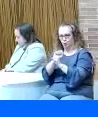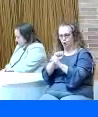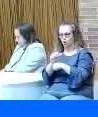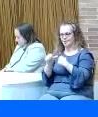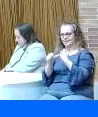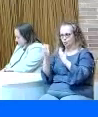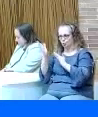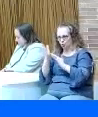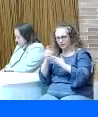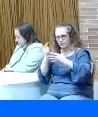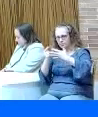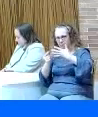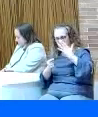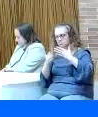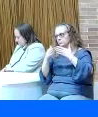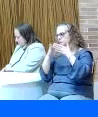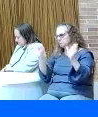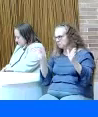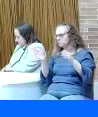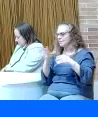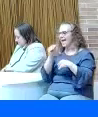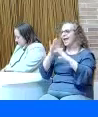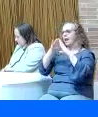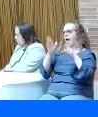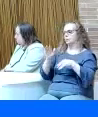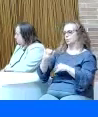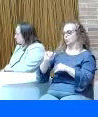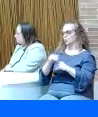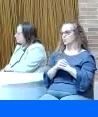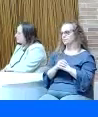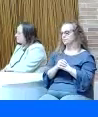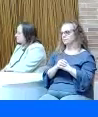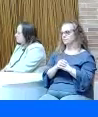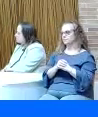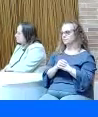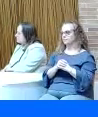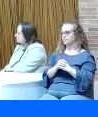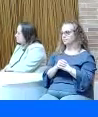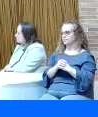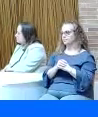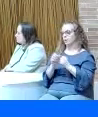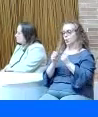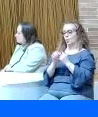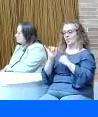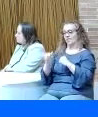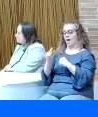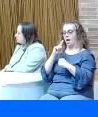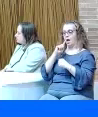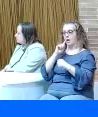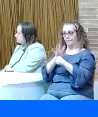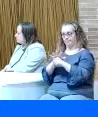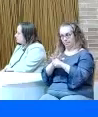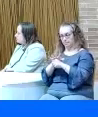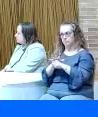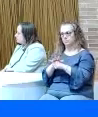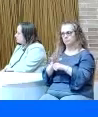services are open to the public and it also exists in housing and what that additional affirmative obligation is is to change the way you